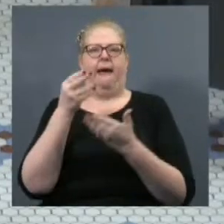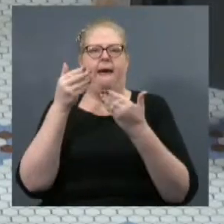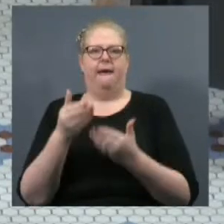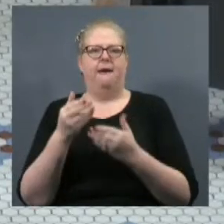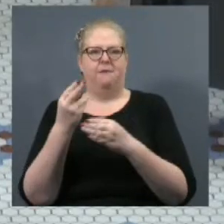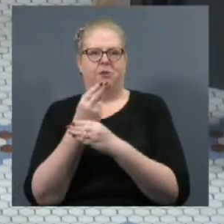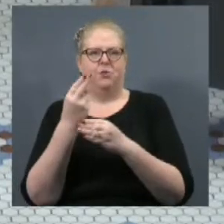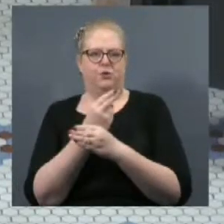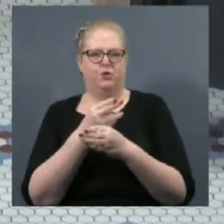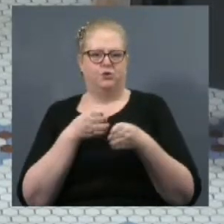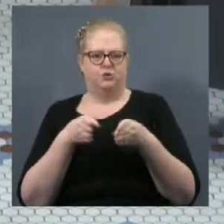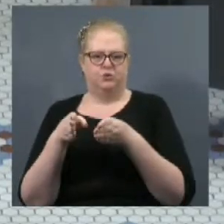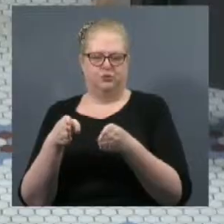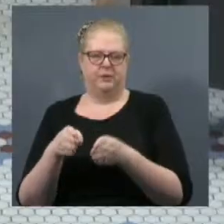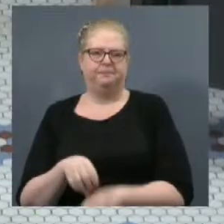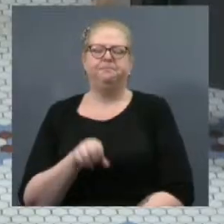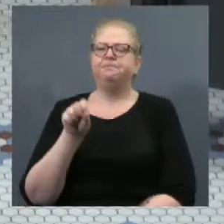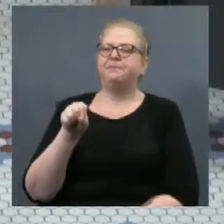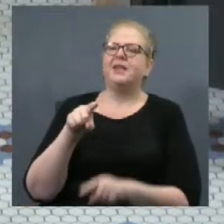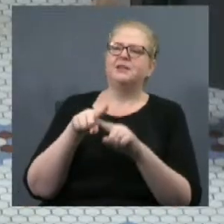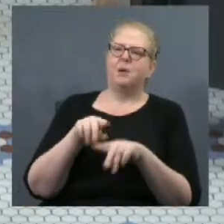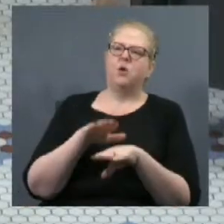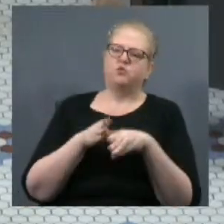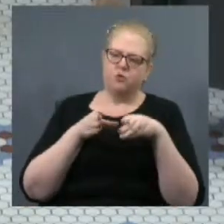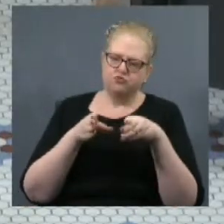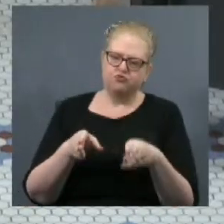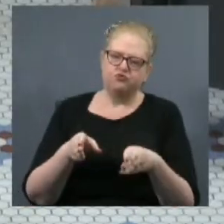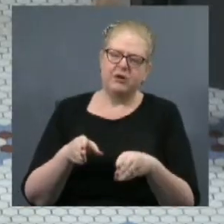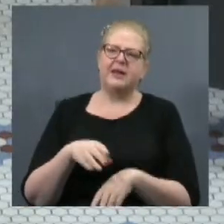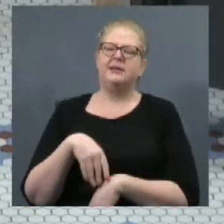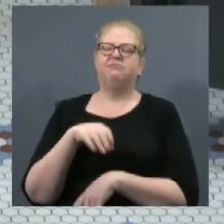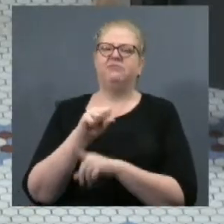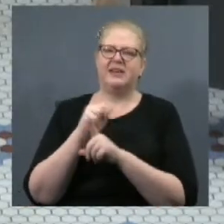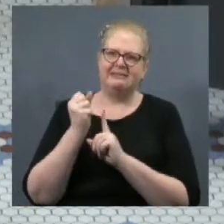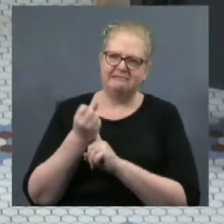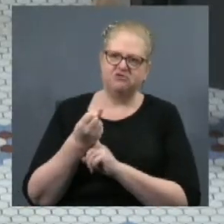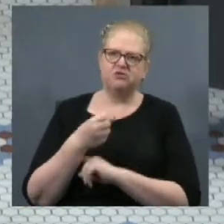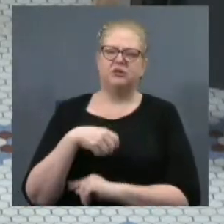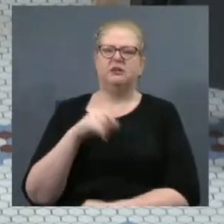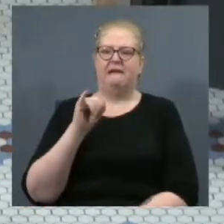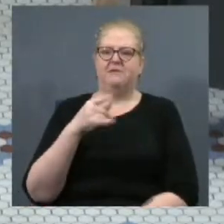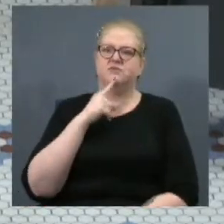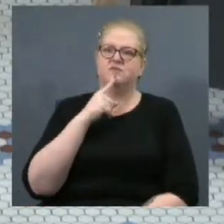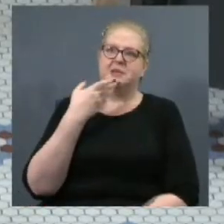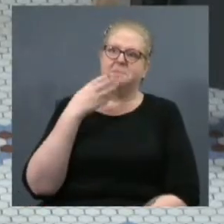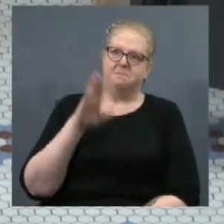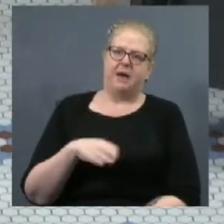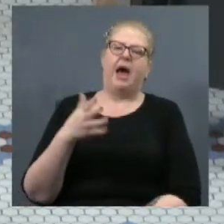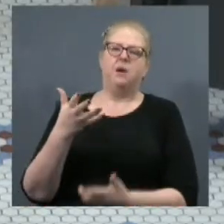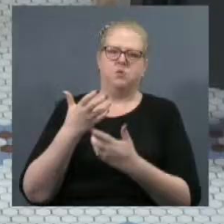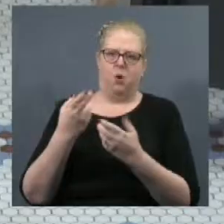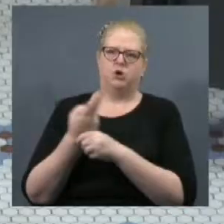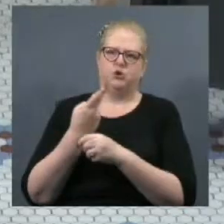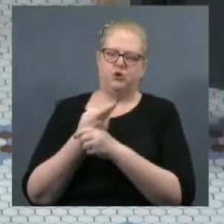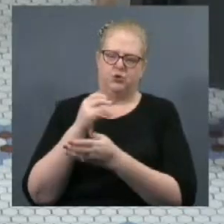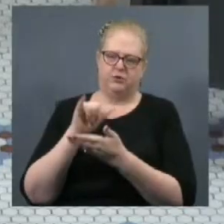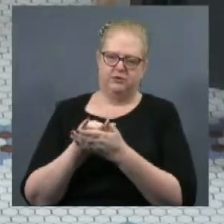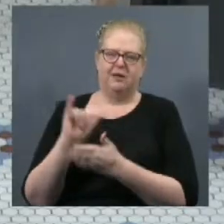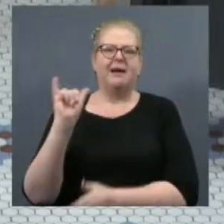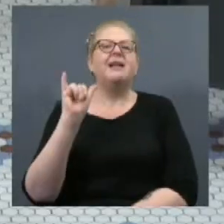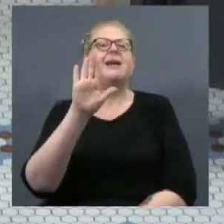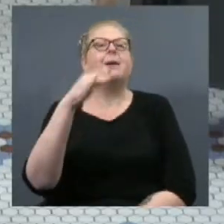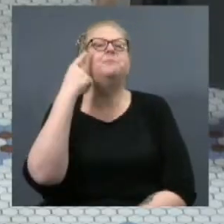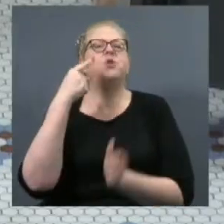on what kind of street it is, and also like the conditions, like if it's really bad, we want to use that. For example, Van Buren is a